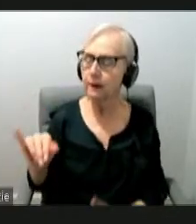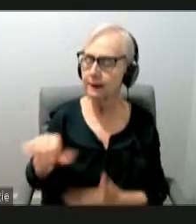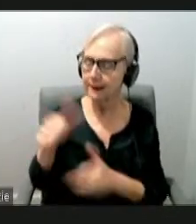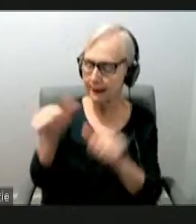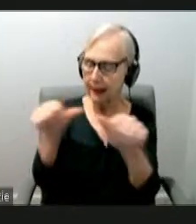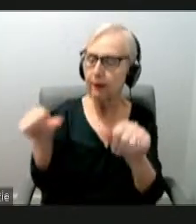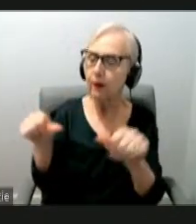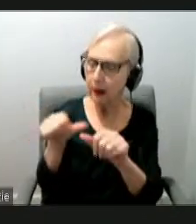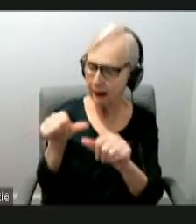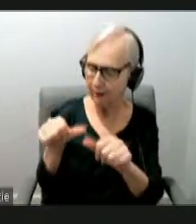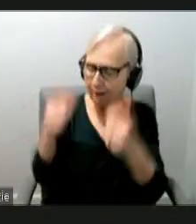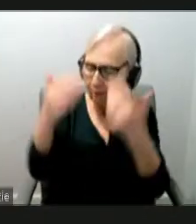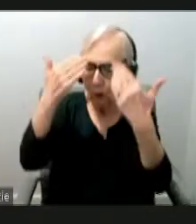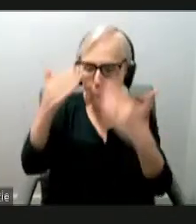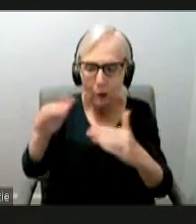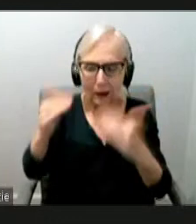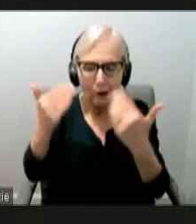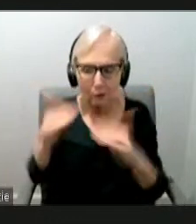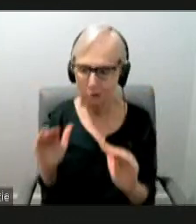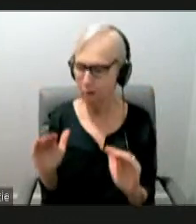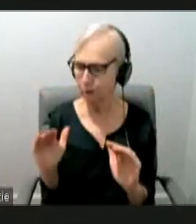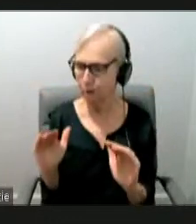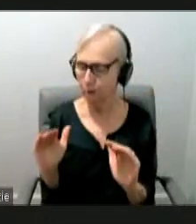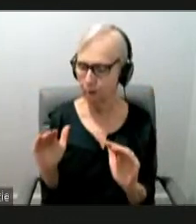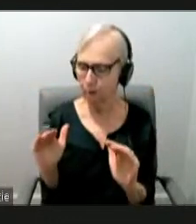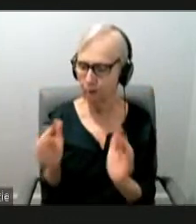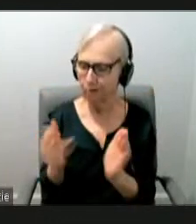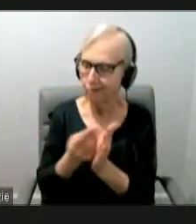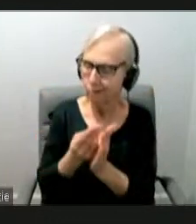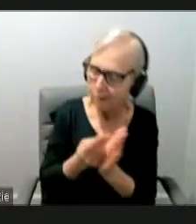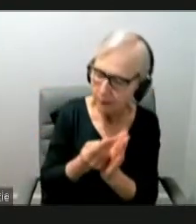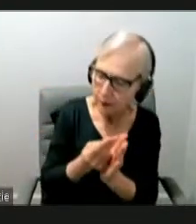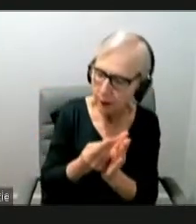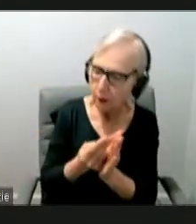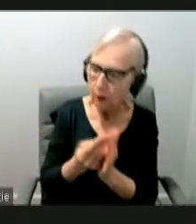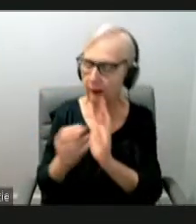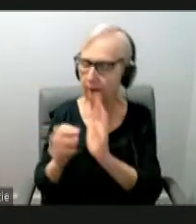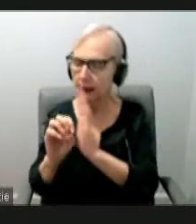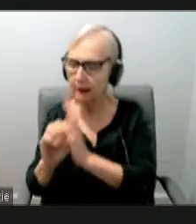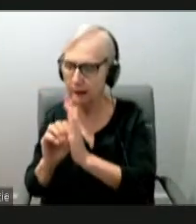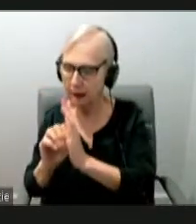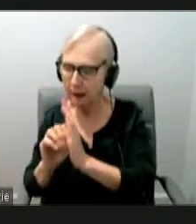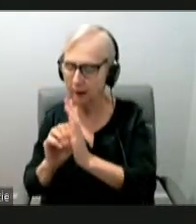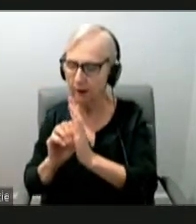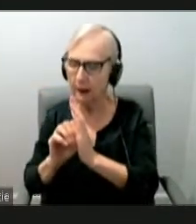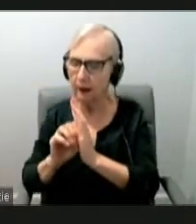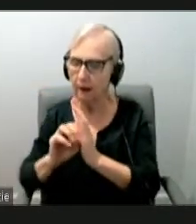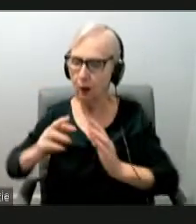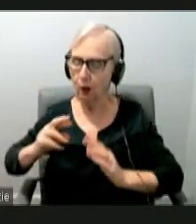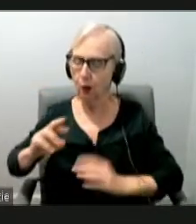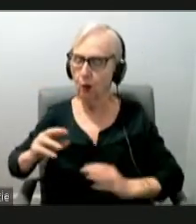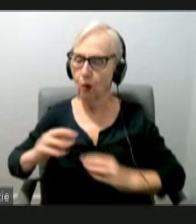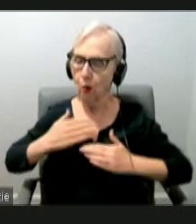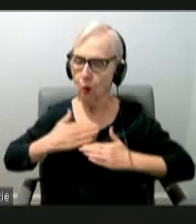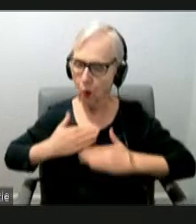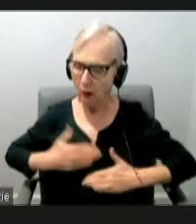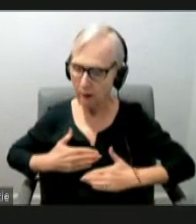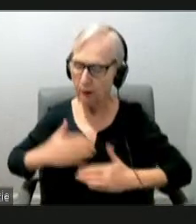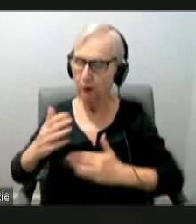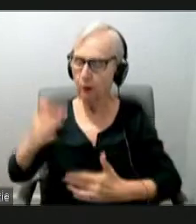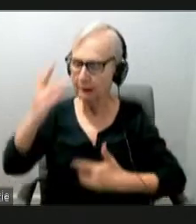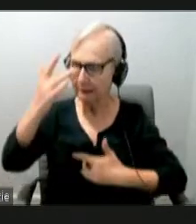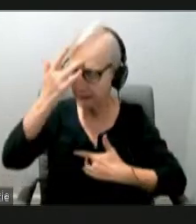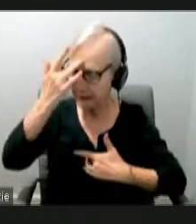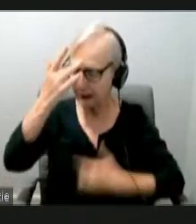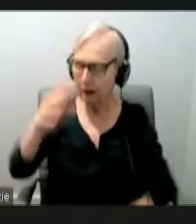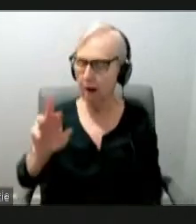area of uncertainty. We have an example of another respiratory virus, the RSV virus, that we